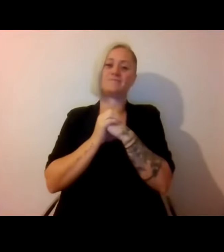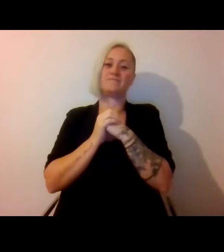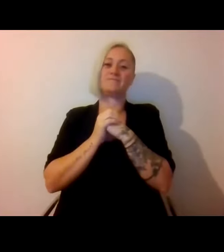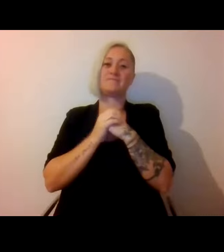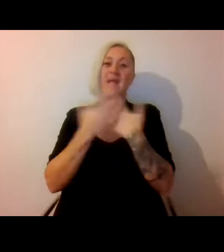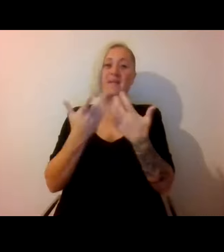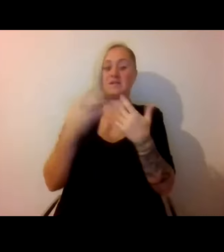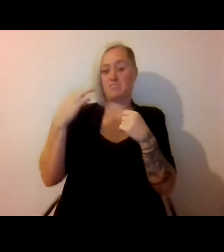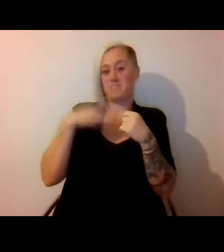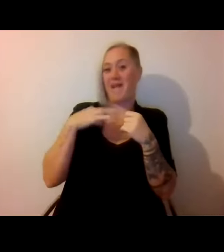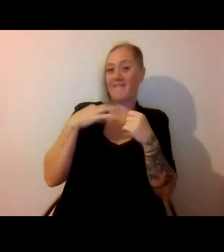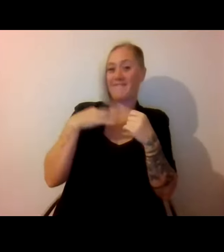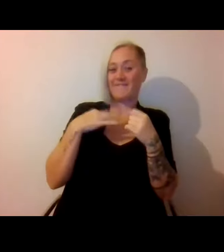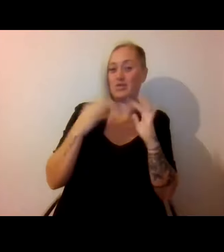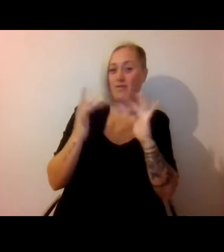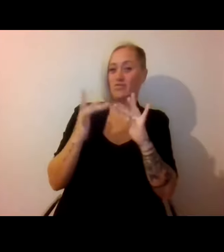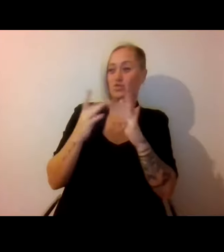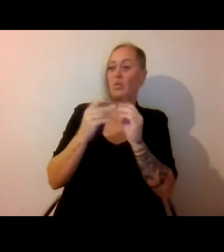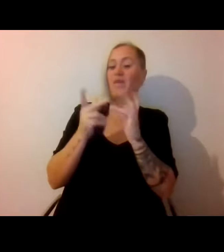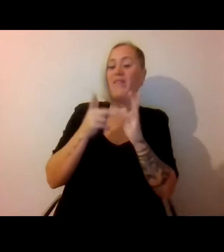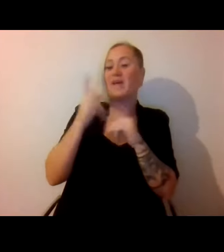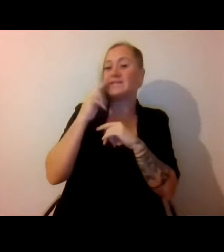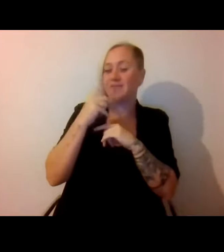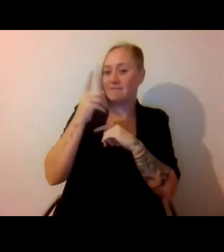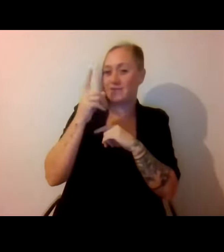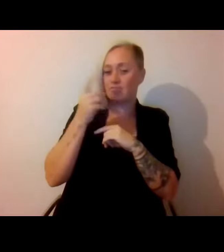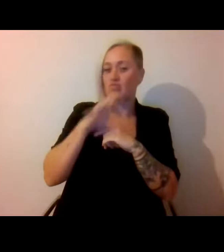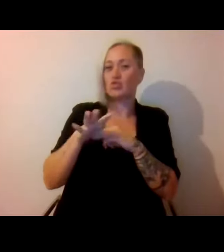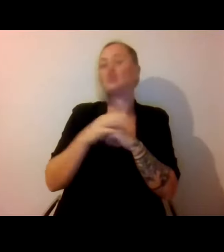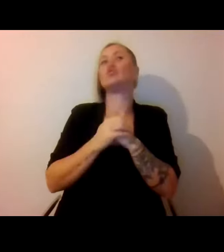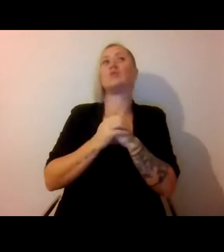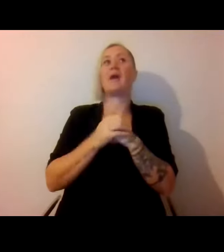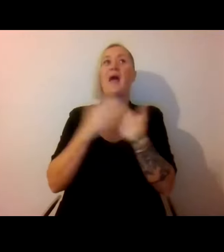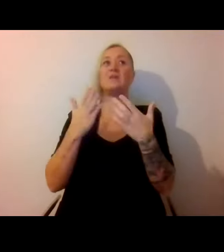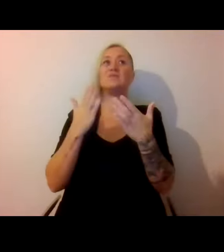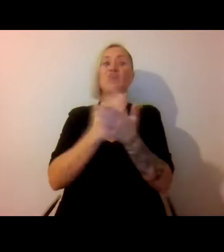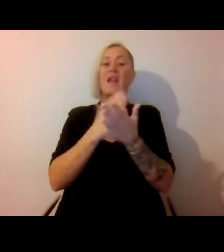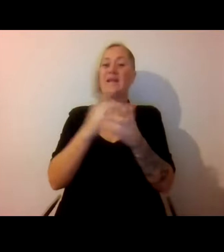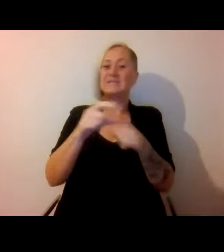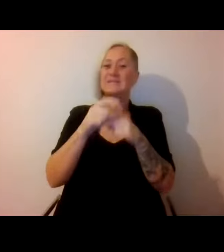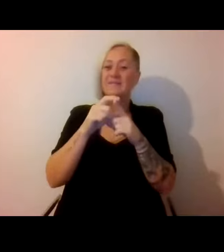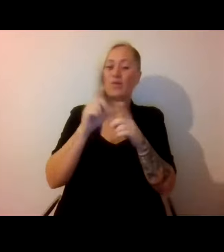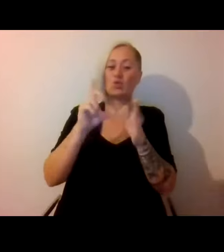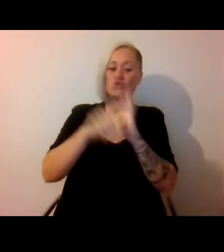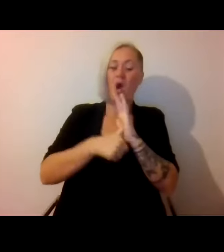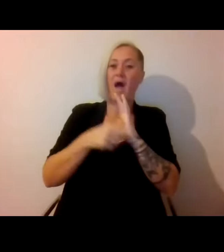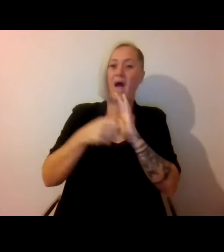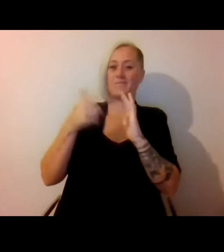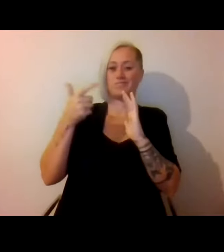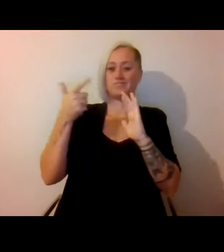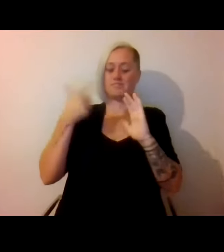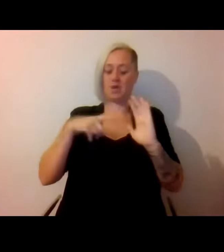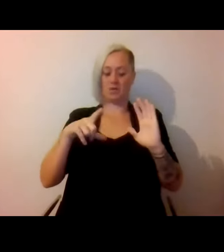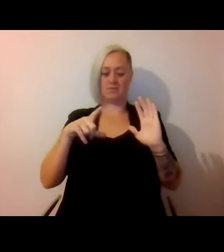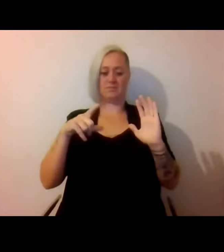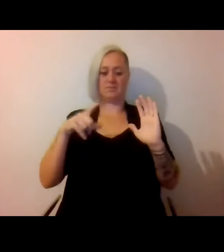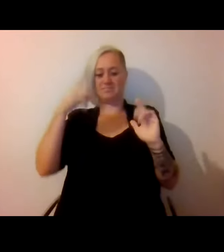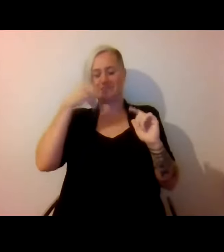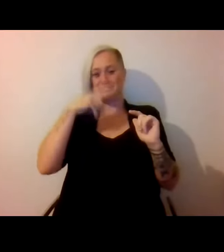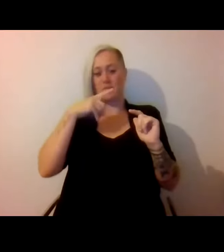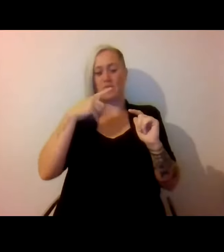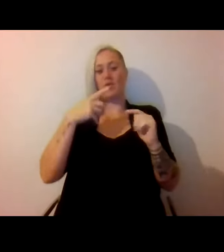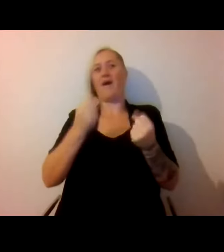And adolescence was also a particularly difficult time for some, as they struggled with feelings of self-consciousness about their